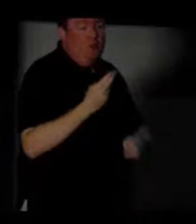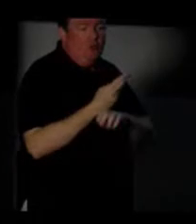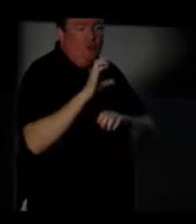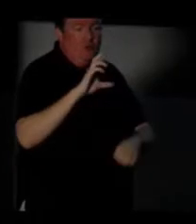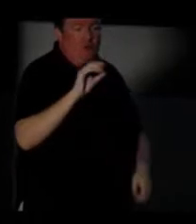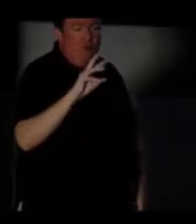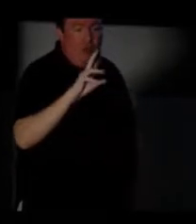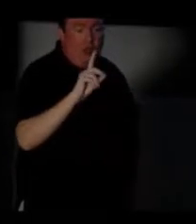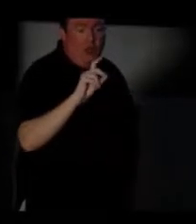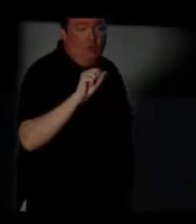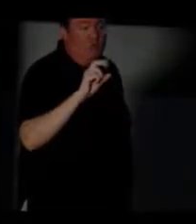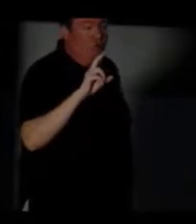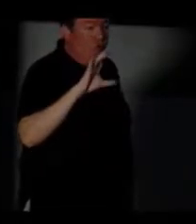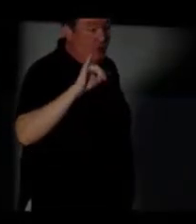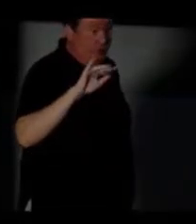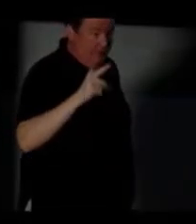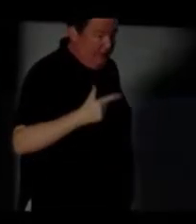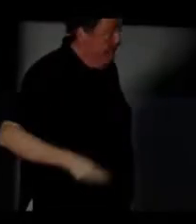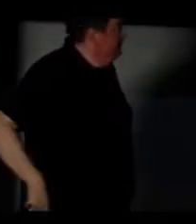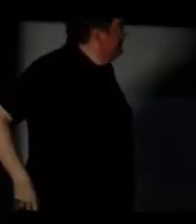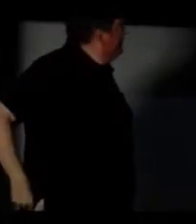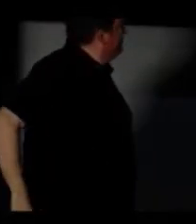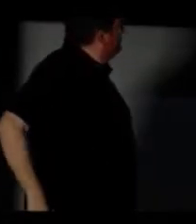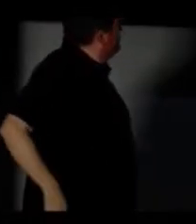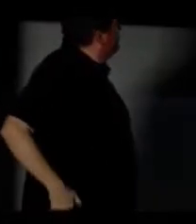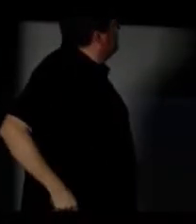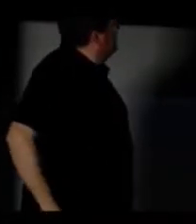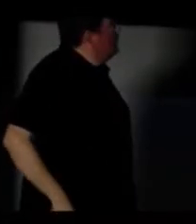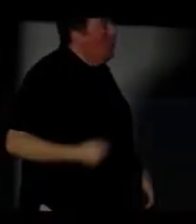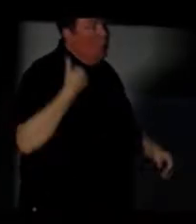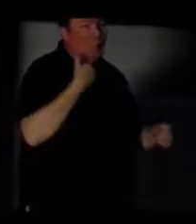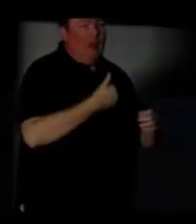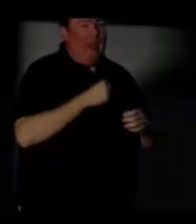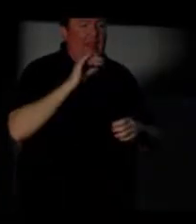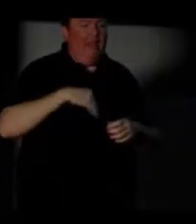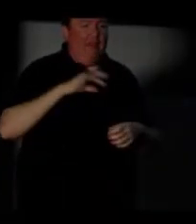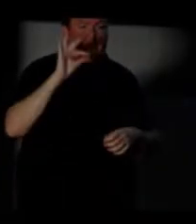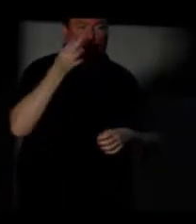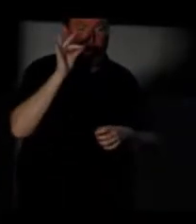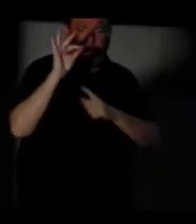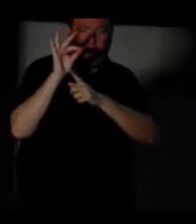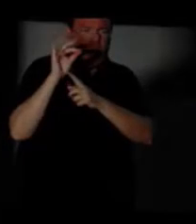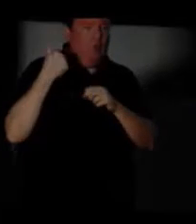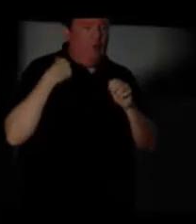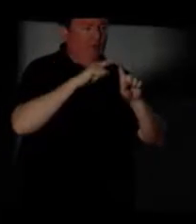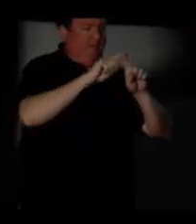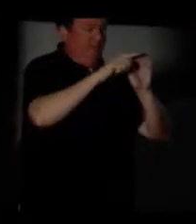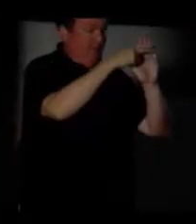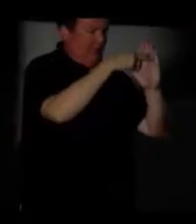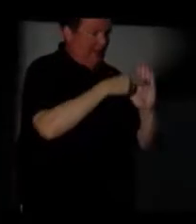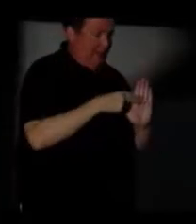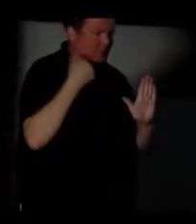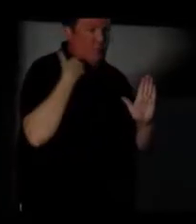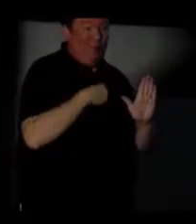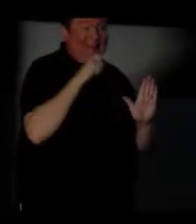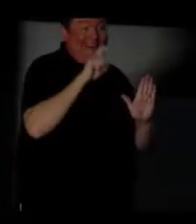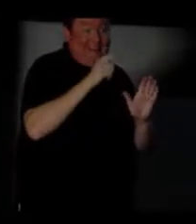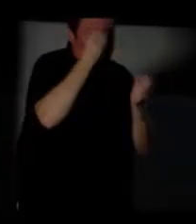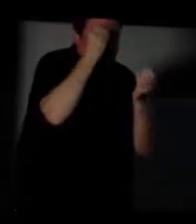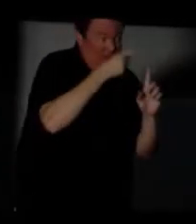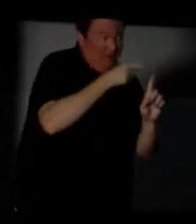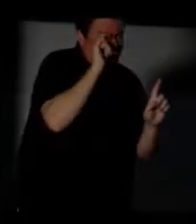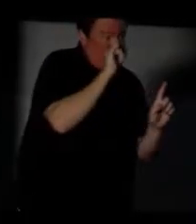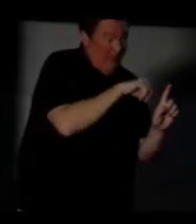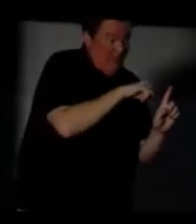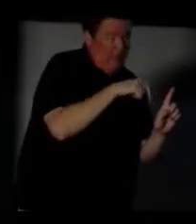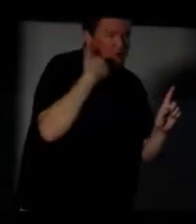Often, the challenge is we've got a specimen, we've got various types of labels associated with it, and we need to extract information from them. What we can pass